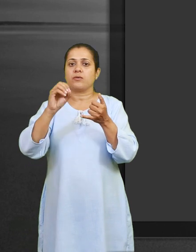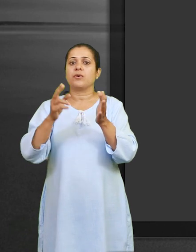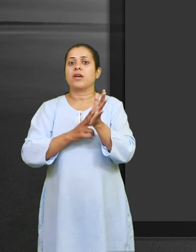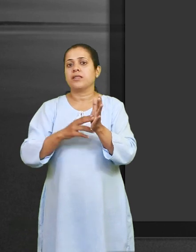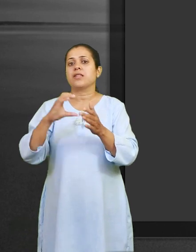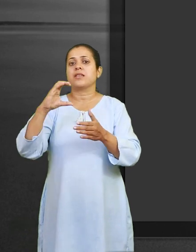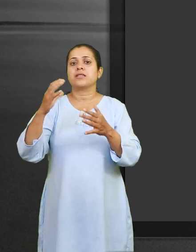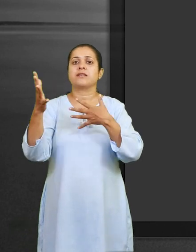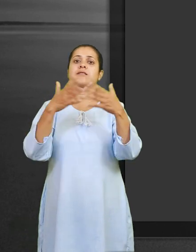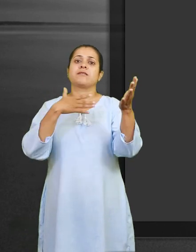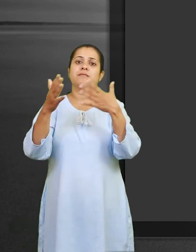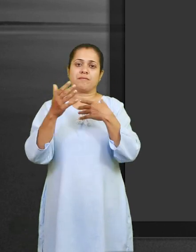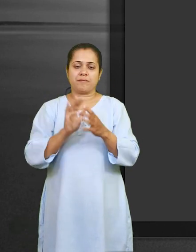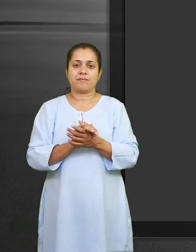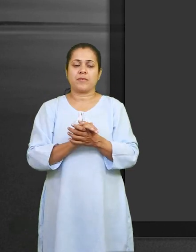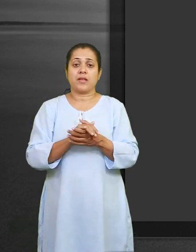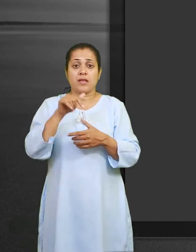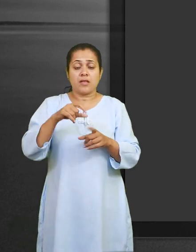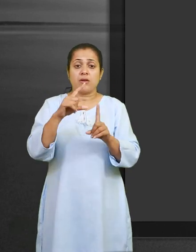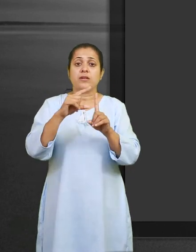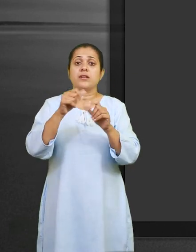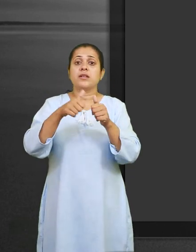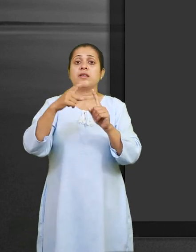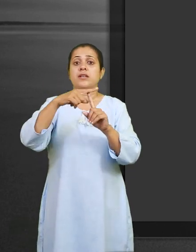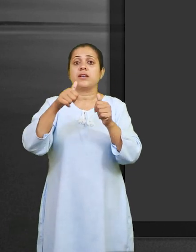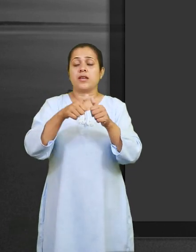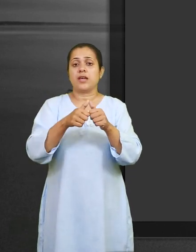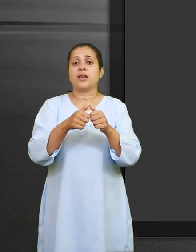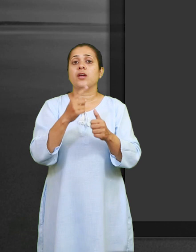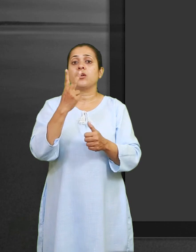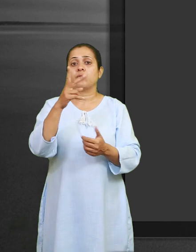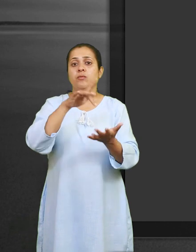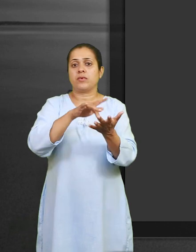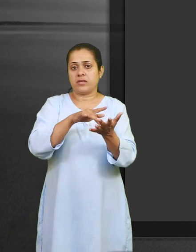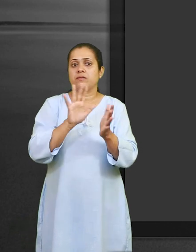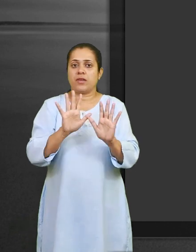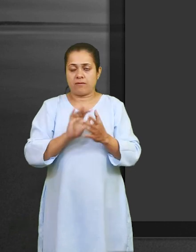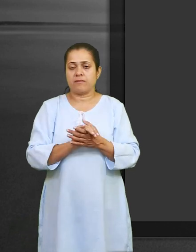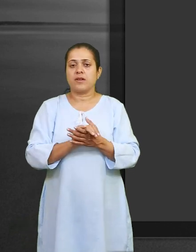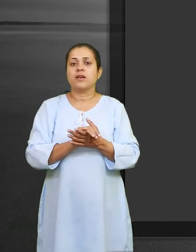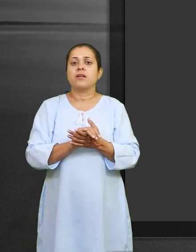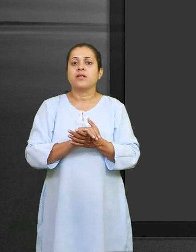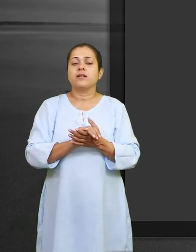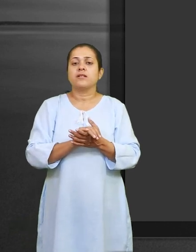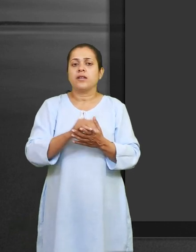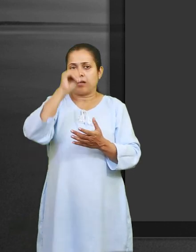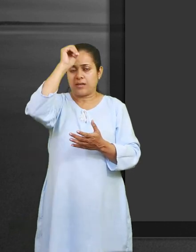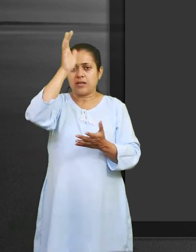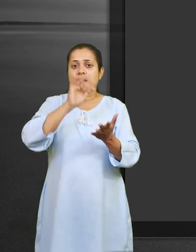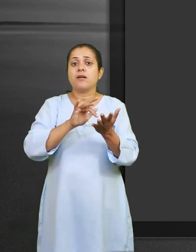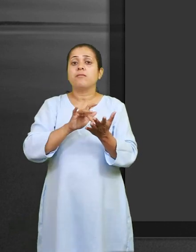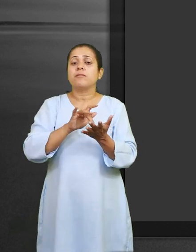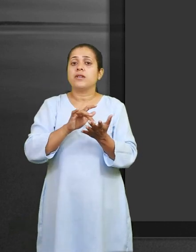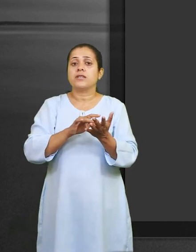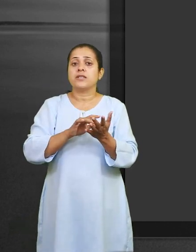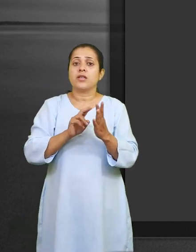have data of two particular places in India, and they are completely extreme. One is in the